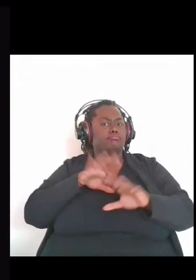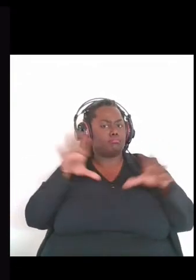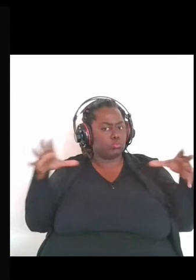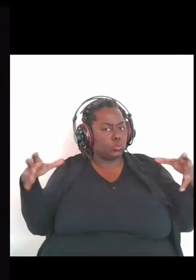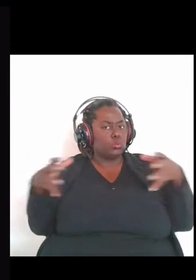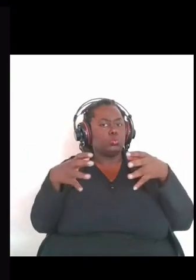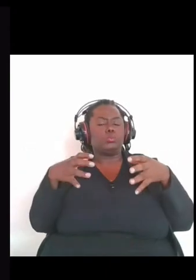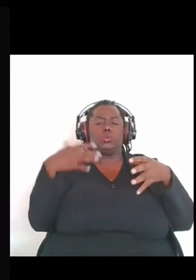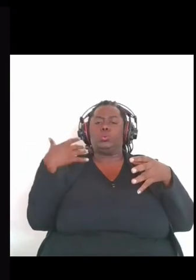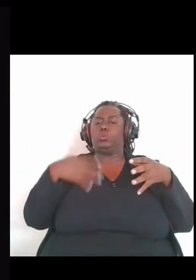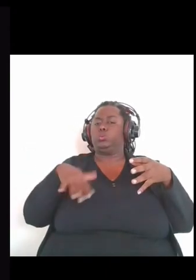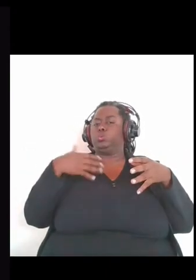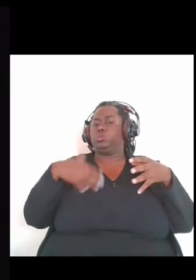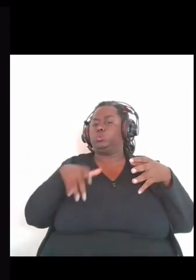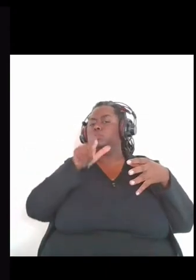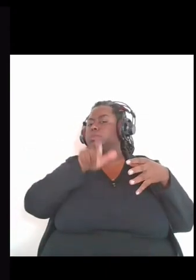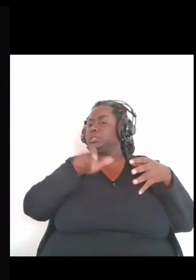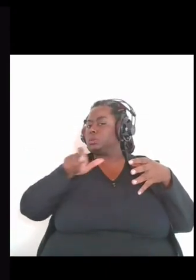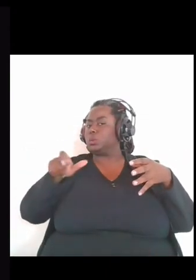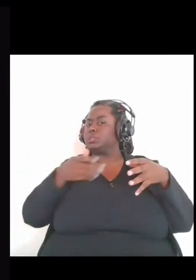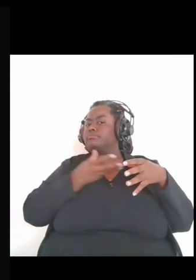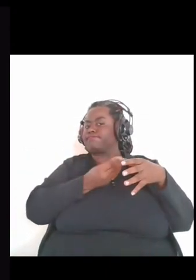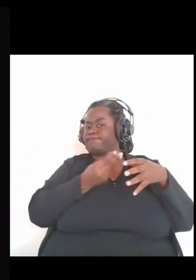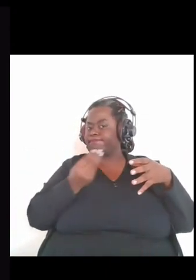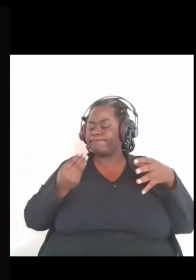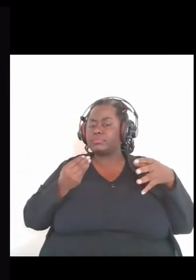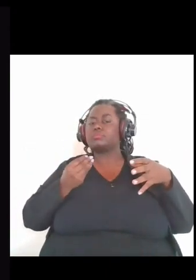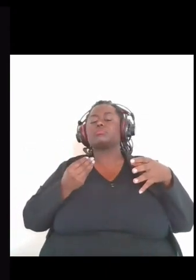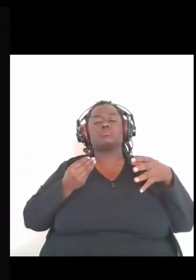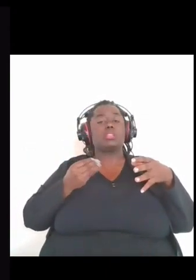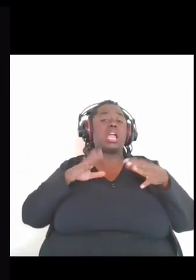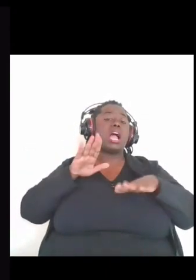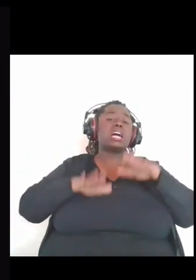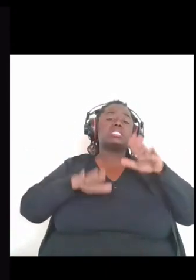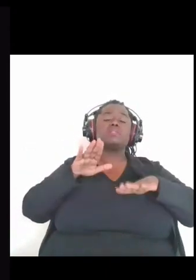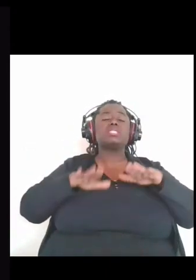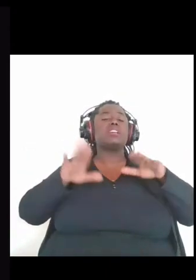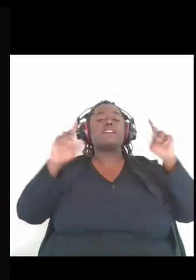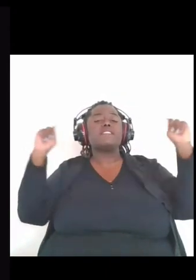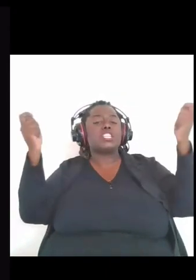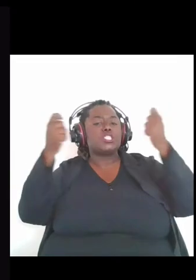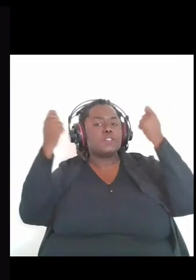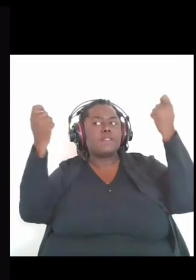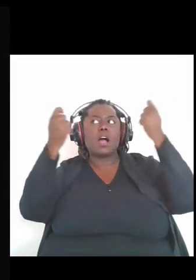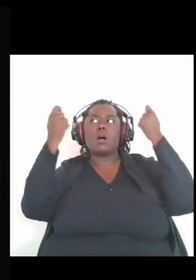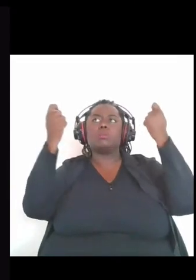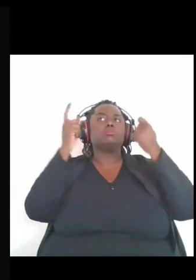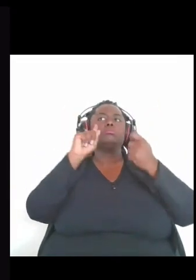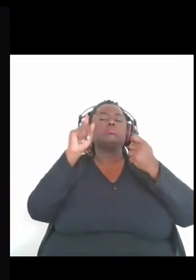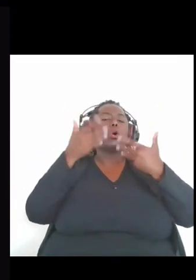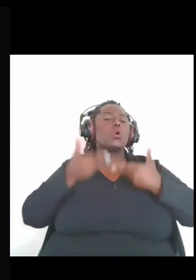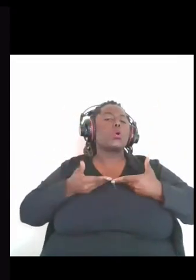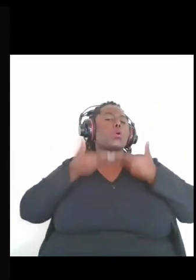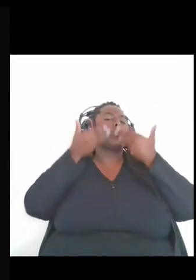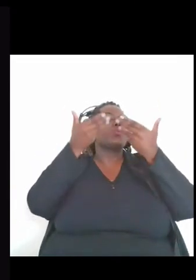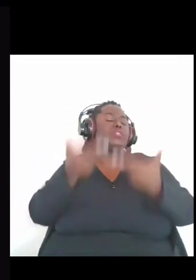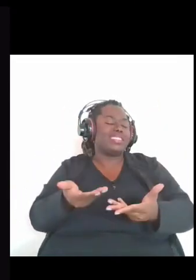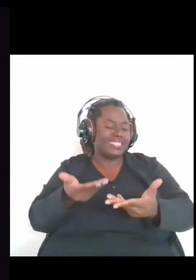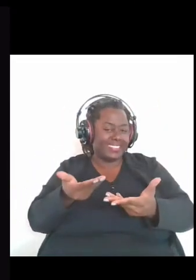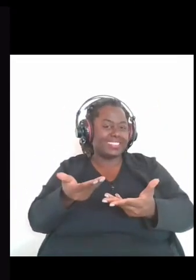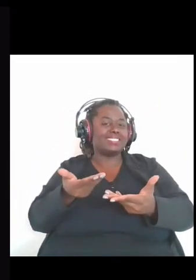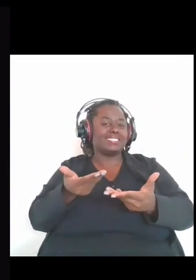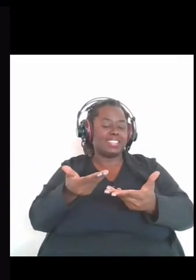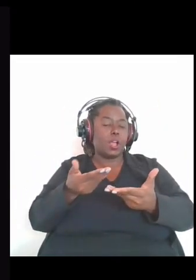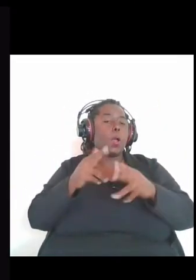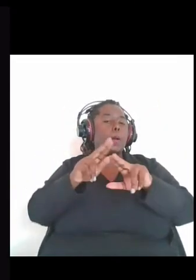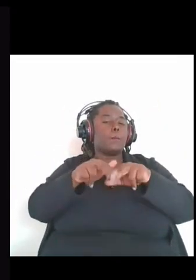different festivals because they'll have to travel make four or five people travel at least and because I